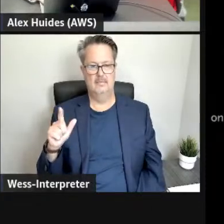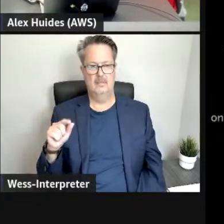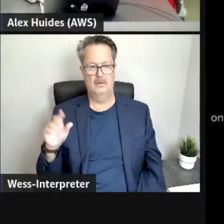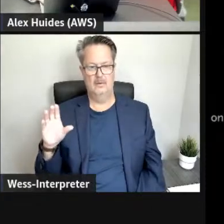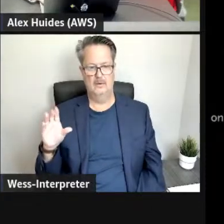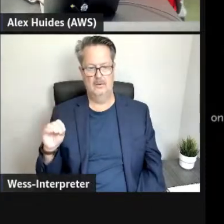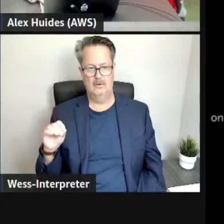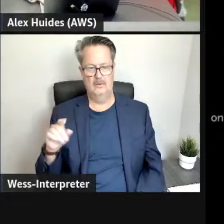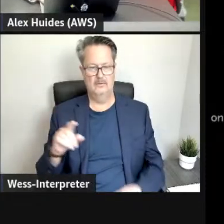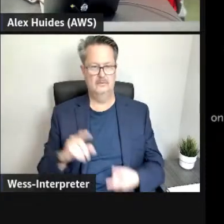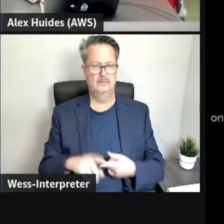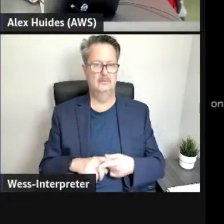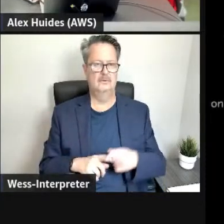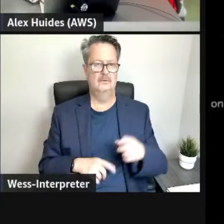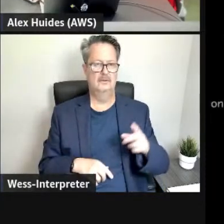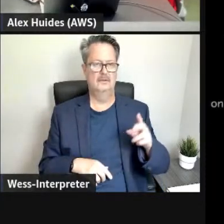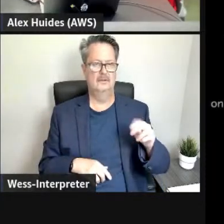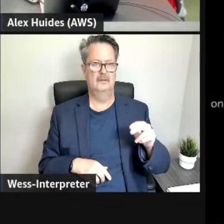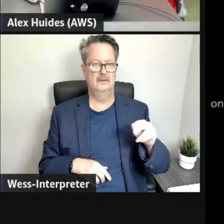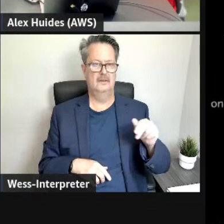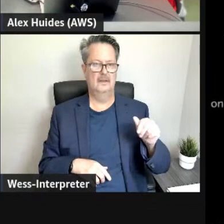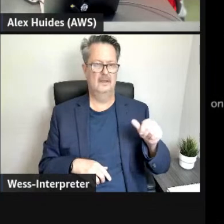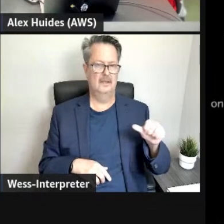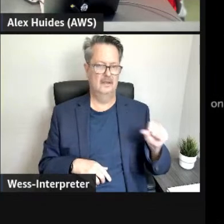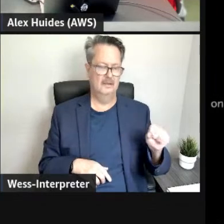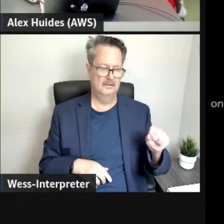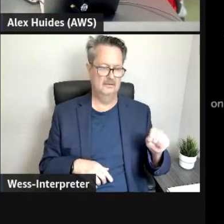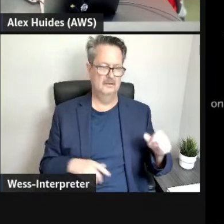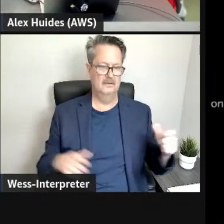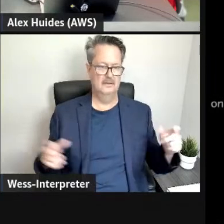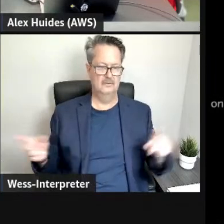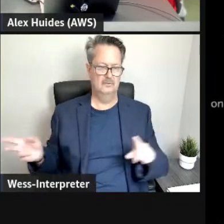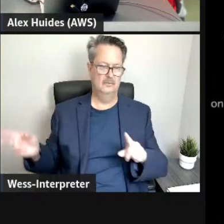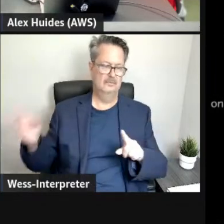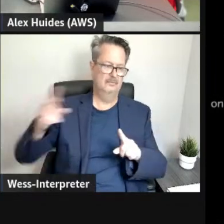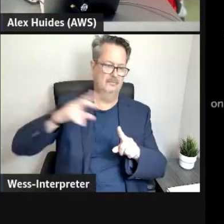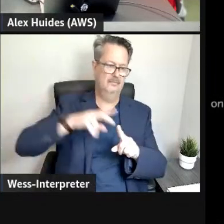name, and apply this file.